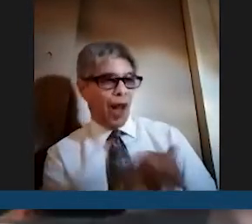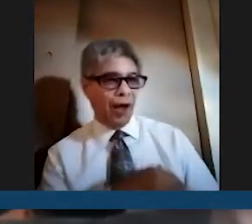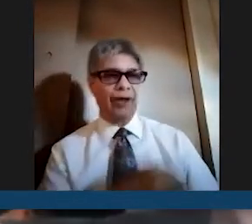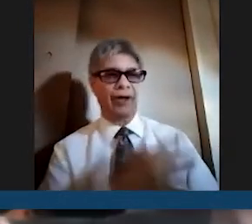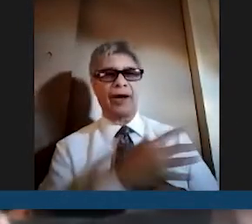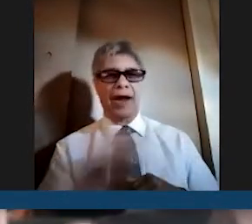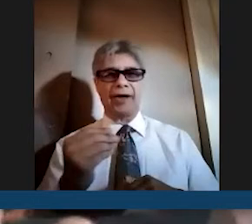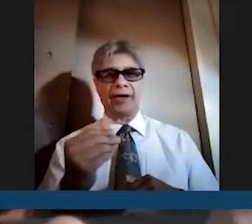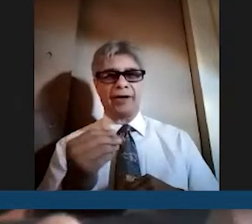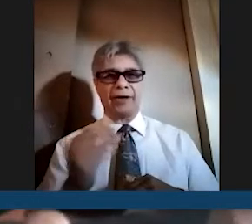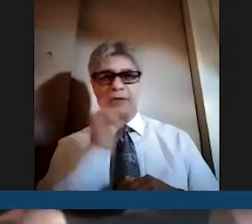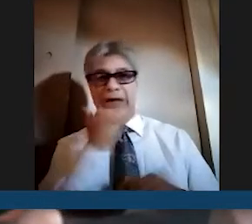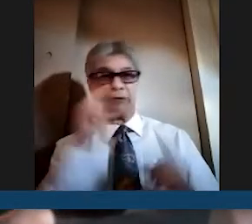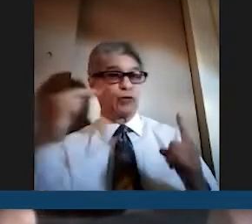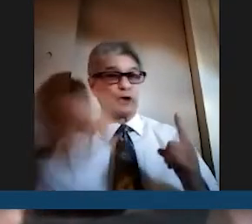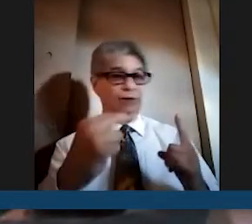is that, these are,